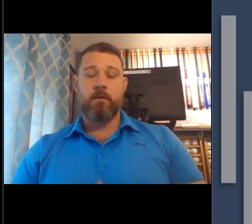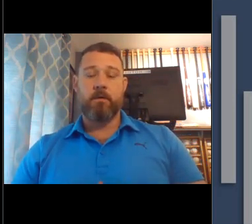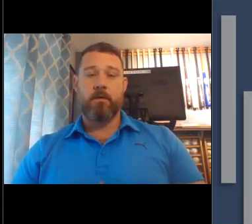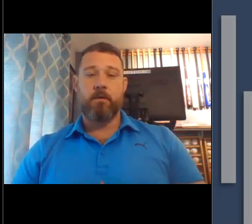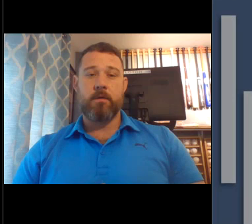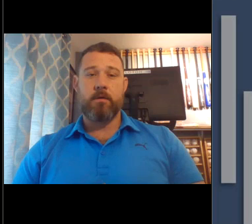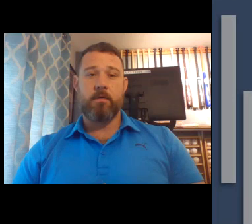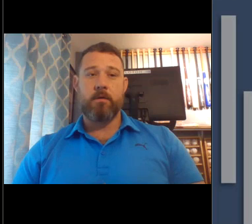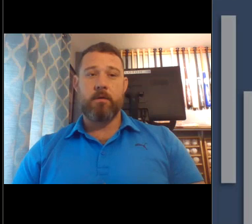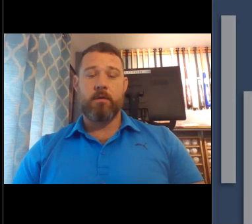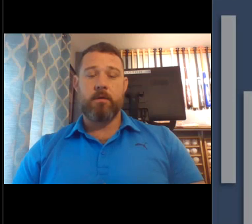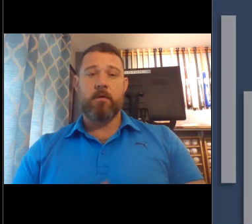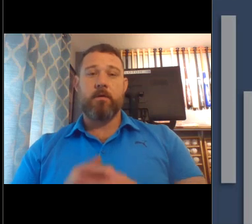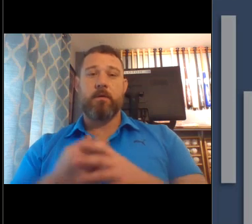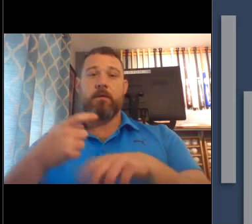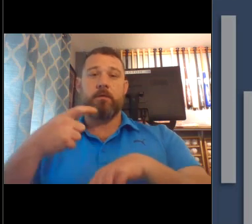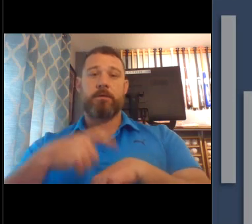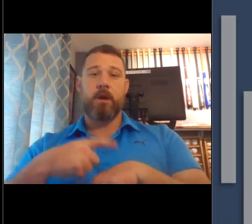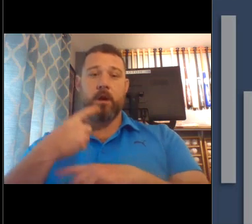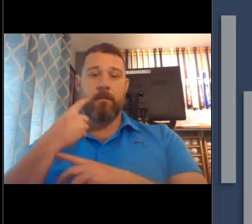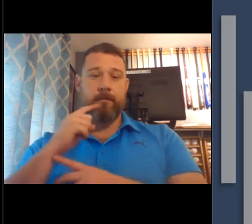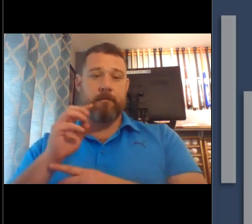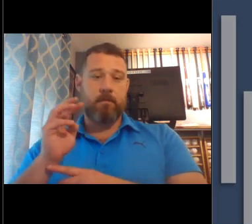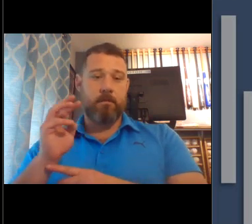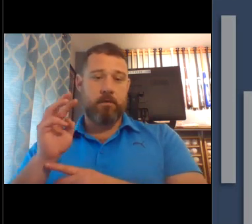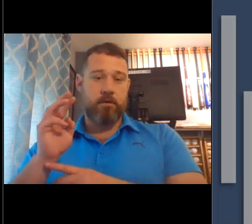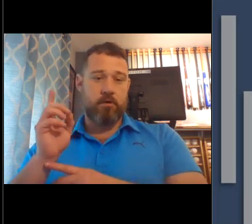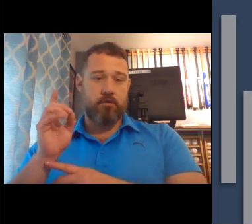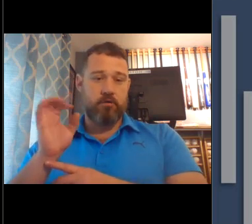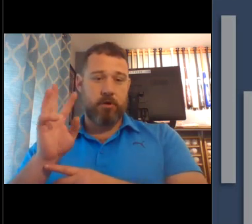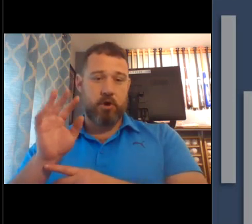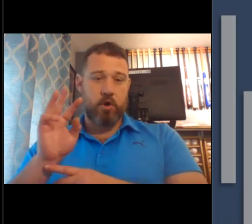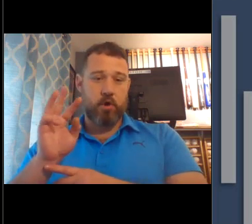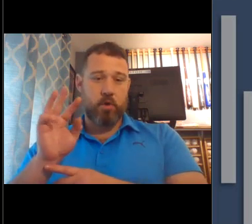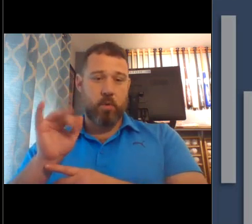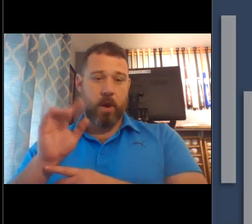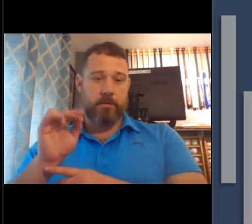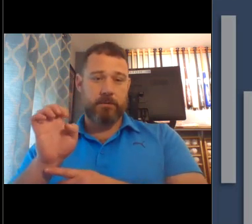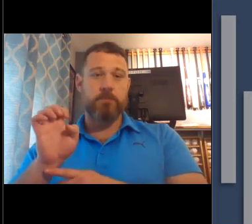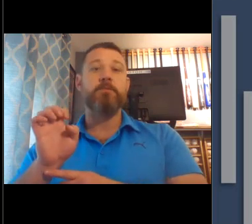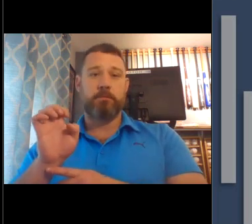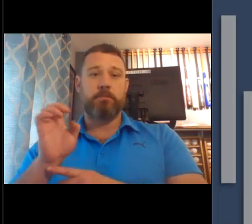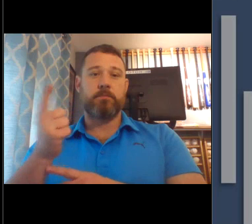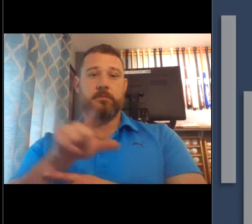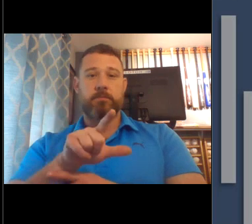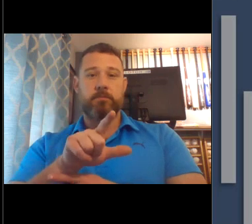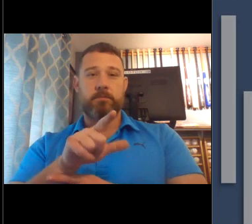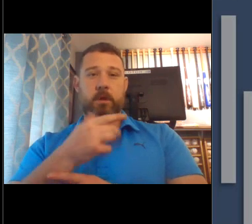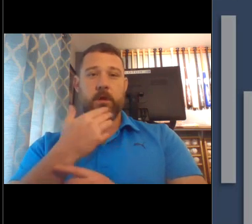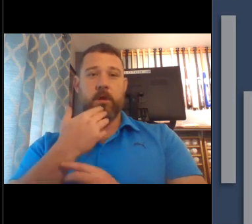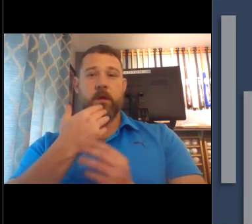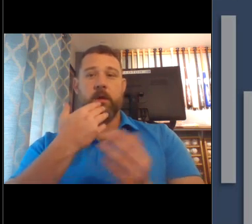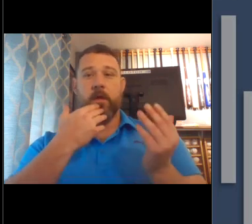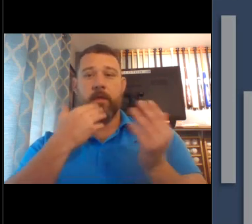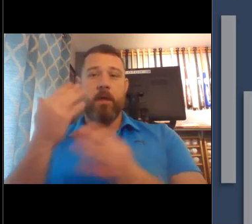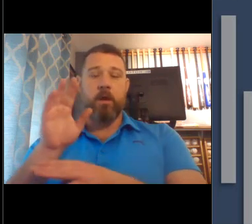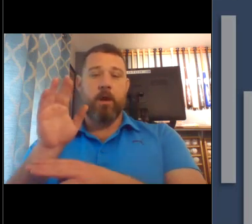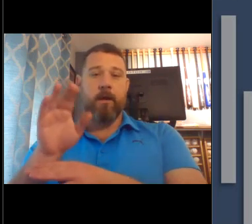Now, it is time. Mitch Weiss, Director Weiss, we'll turn it over to you. Thank you. Good afternoon,